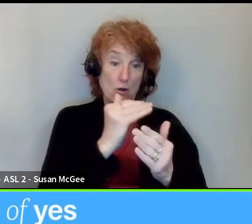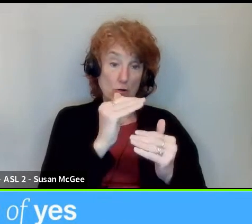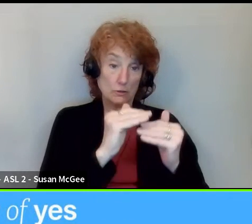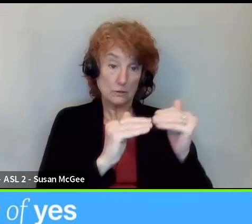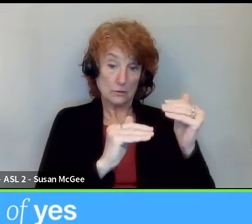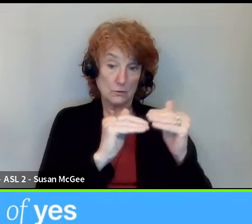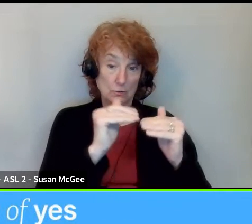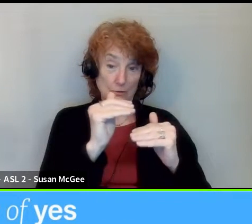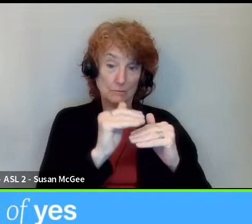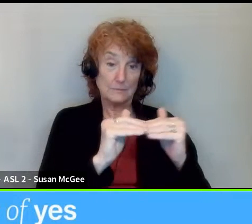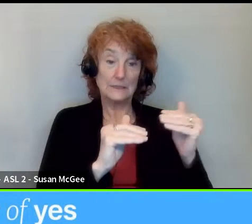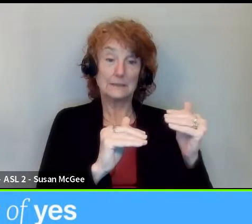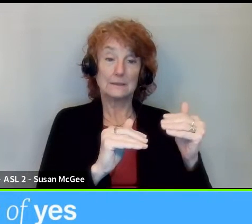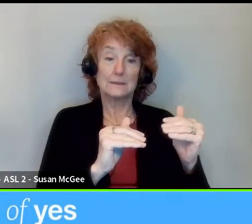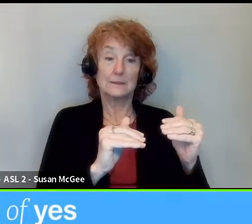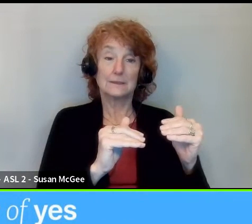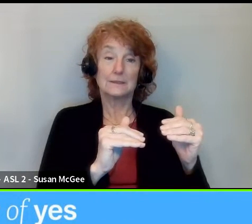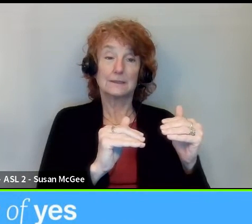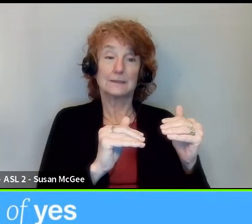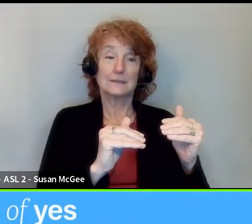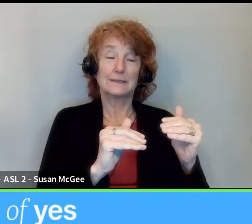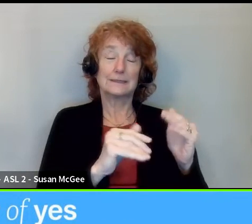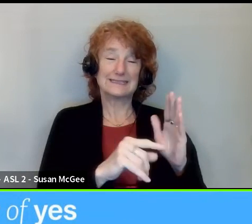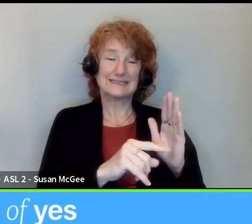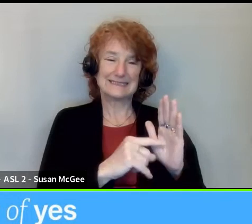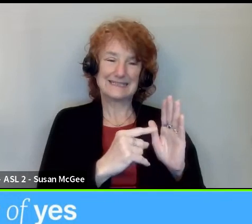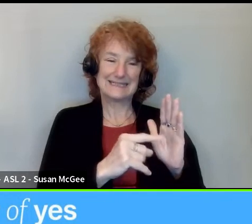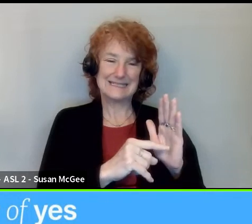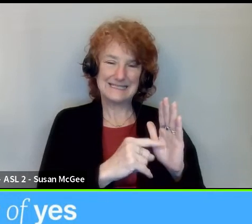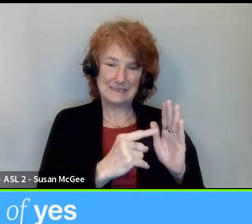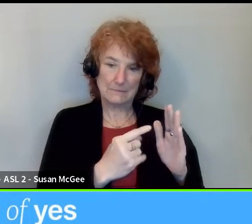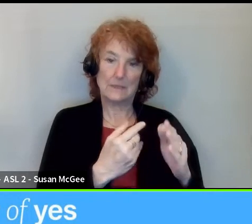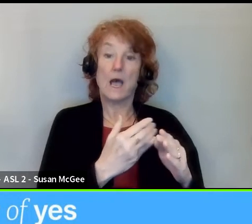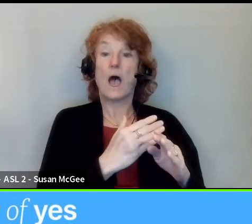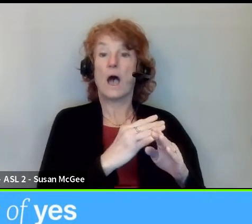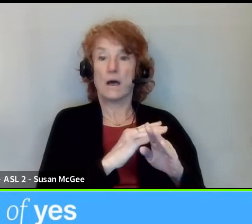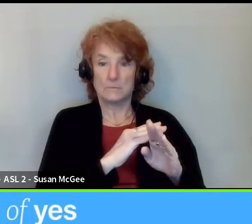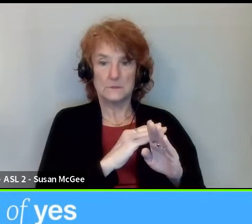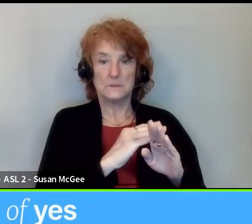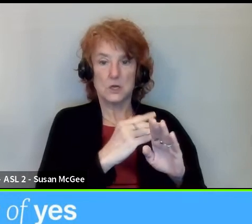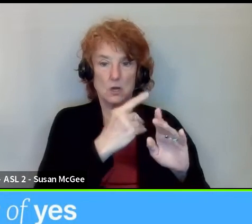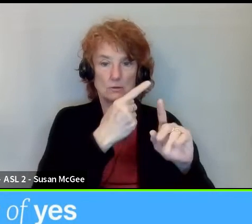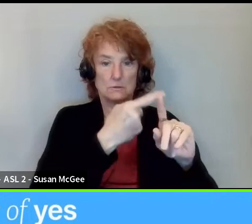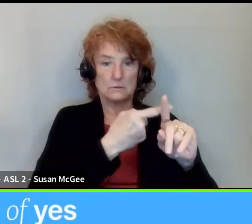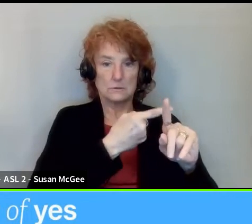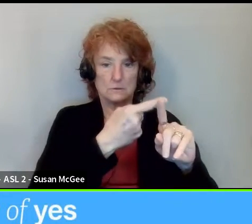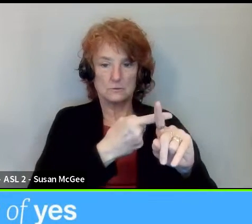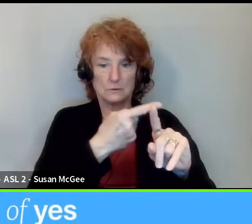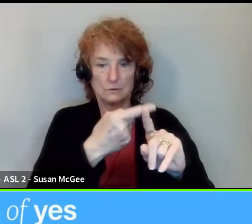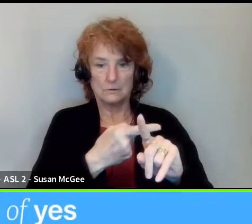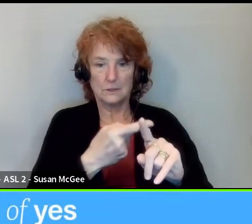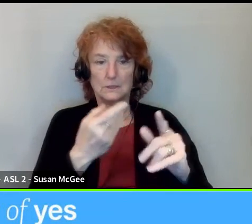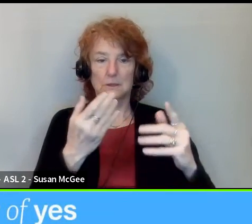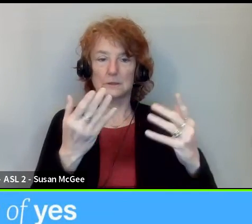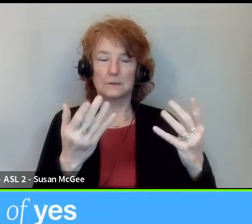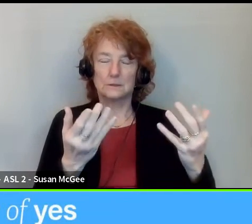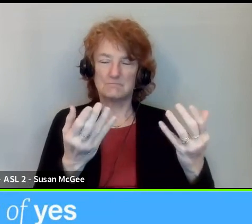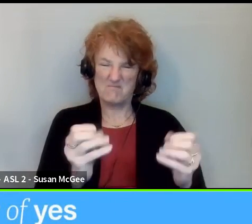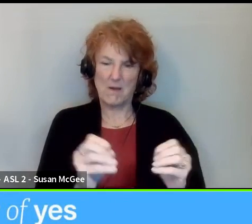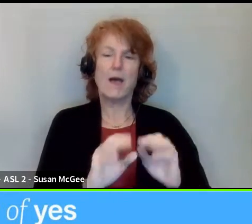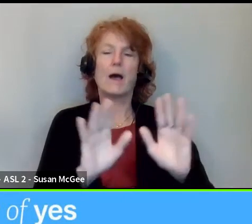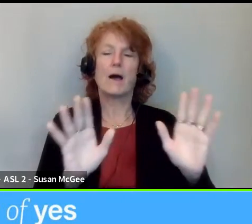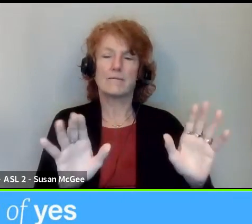that sometimes do face obstacles to leasing up. So there are obviously improvements that can be made